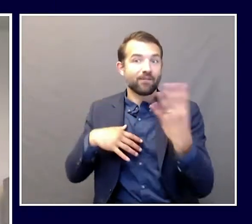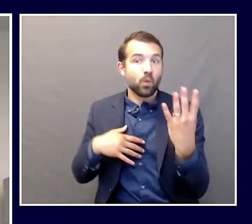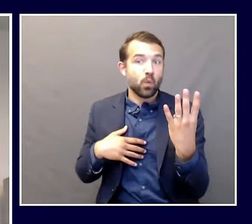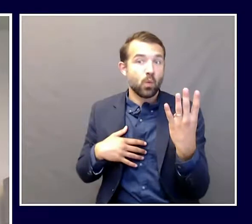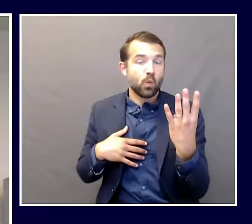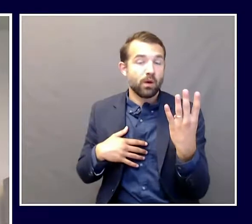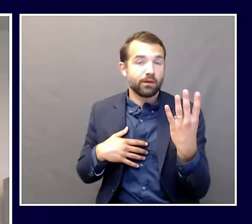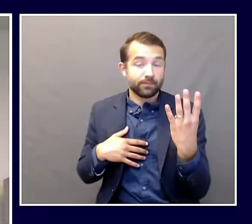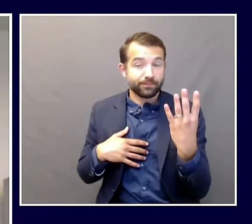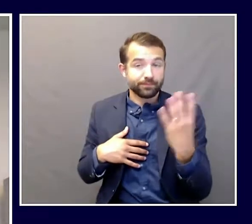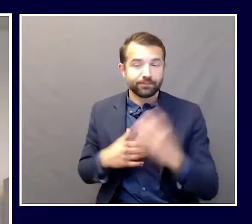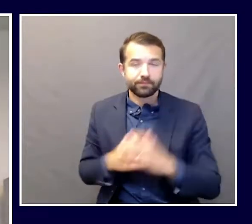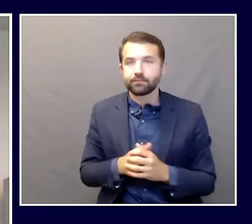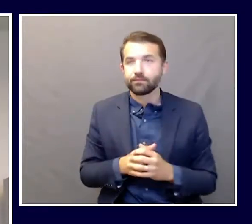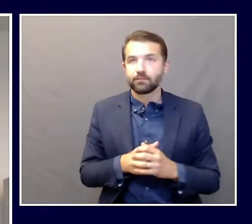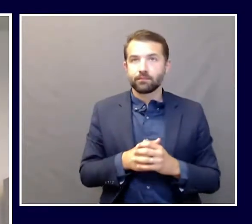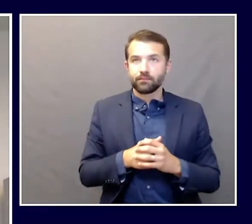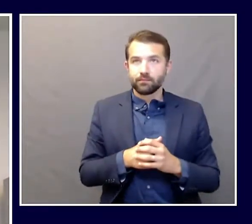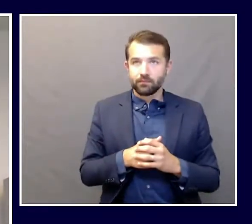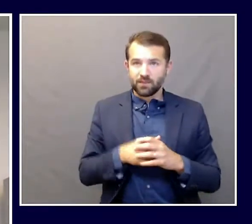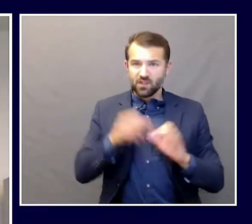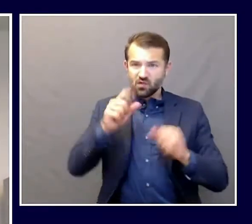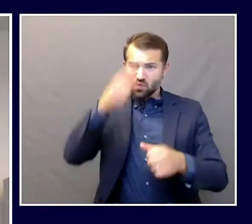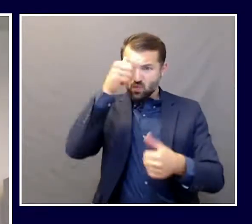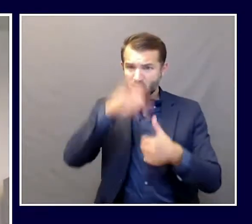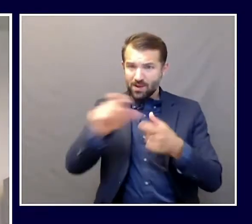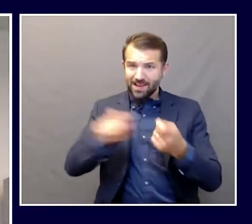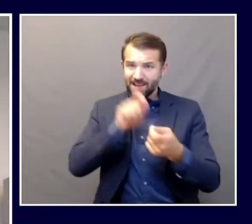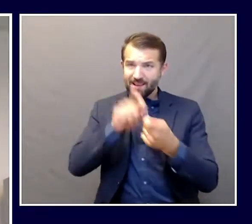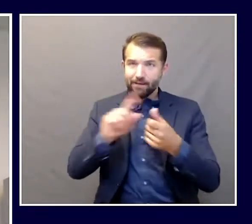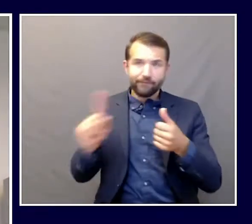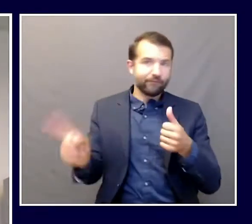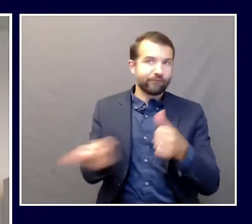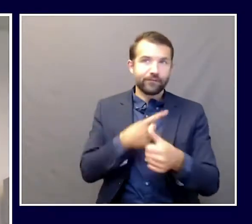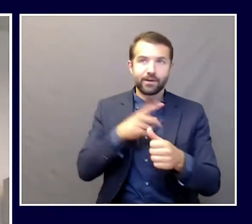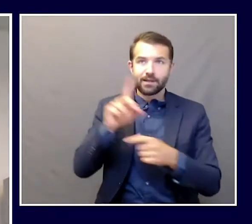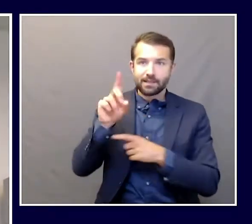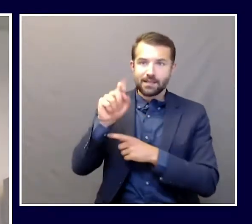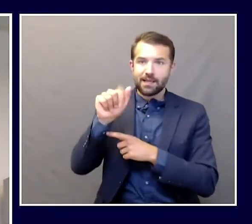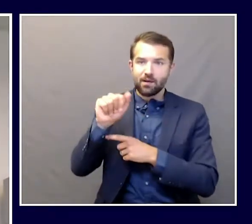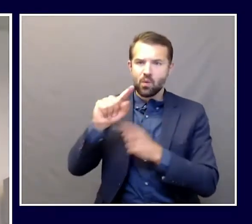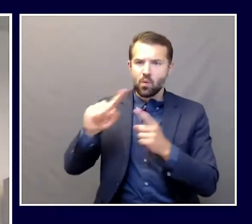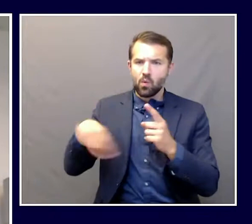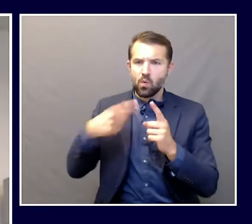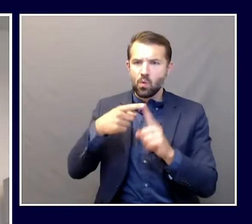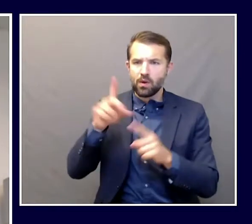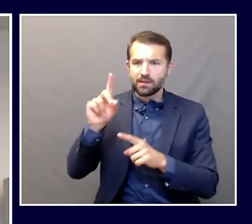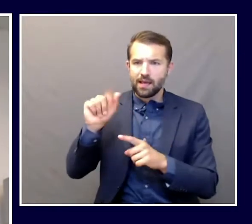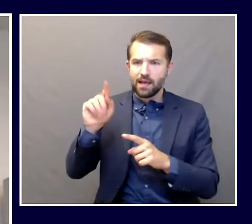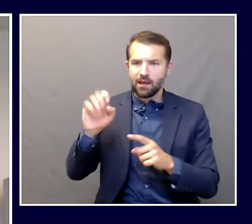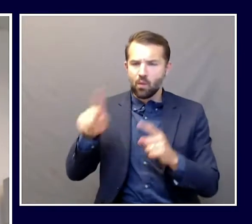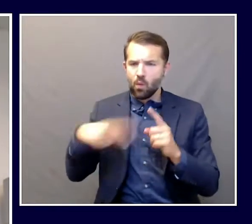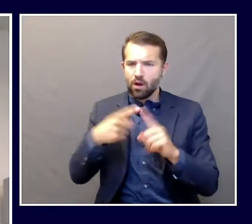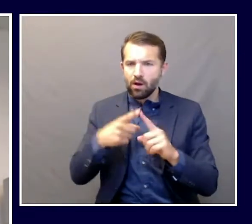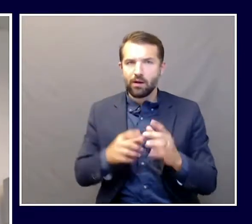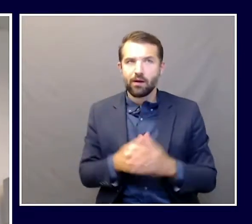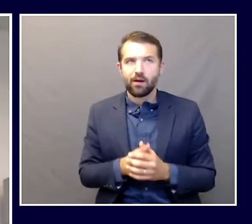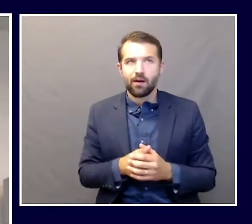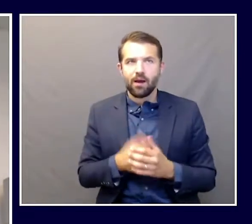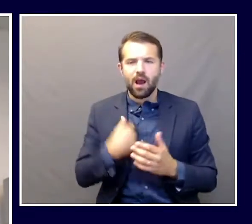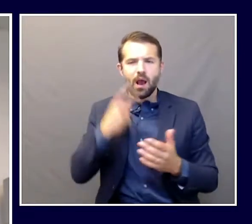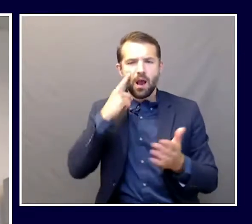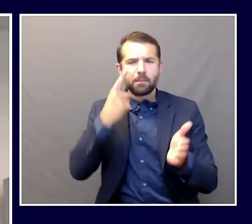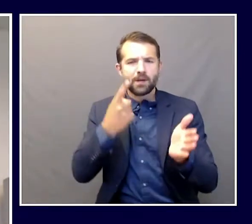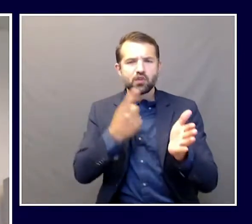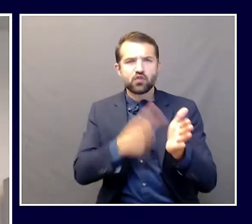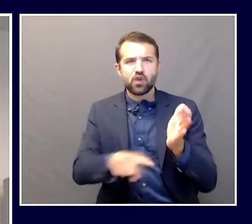was? Oh, the first Delta, I'll go back and check. It was in April. I know,